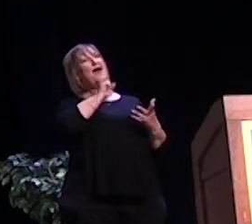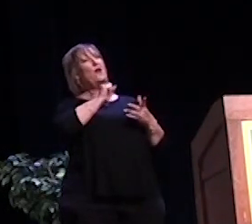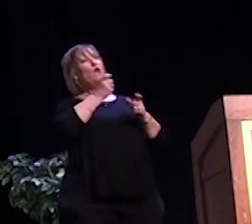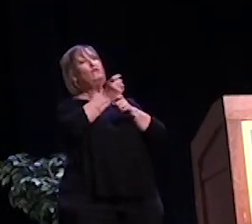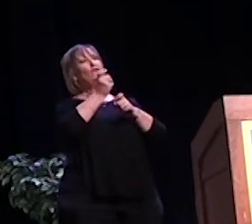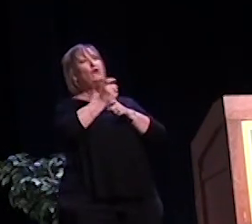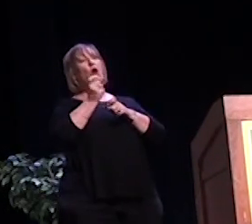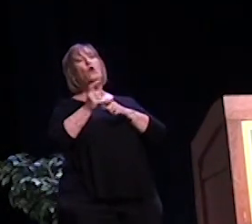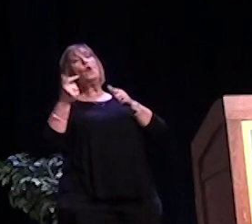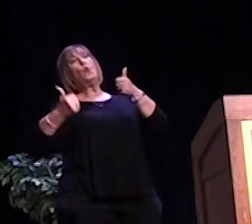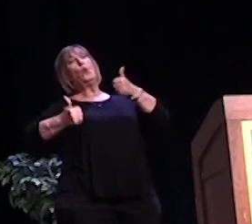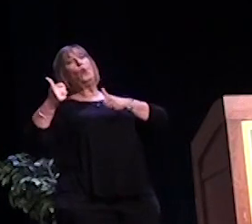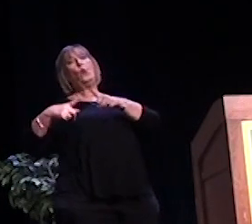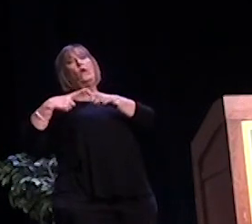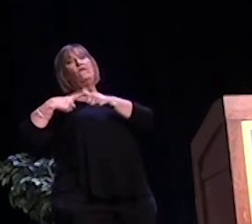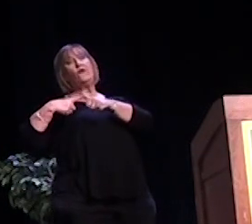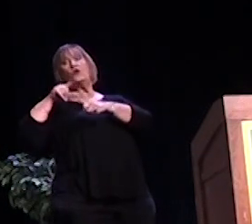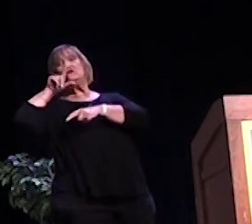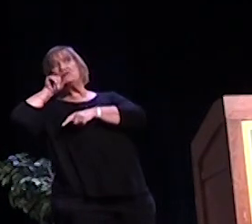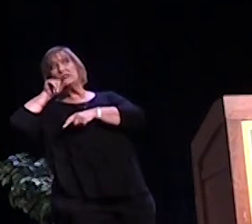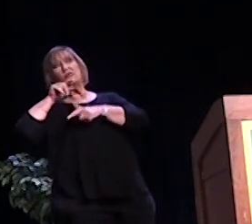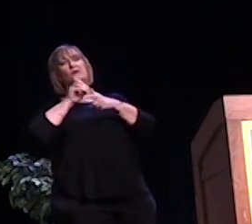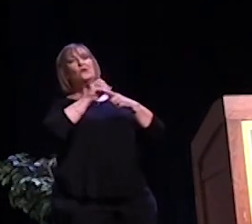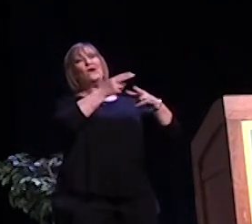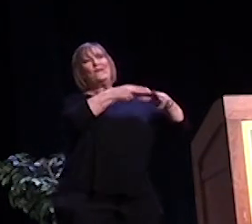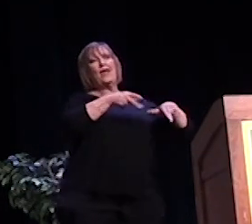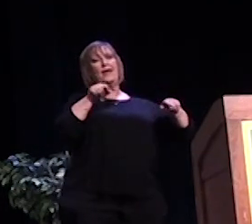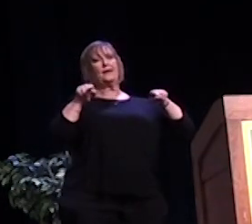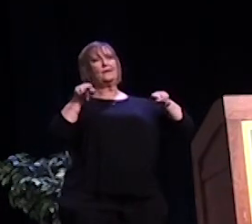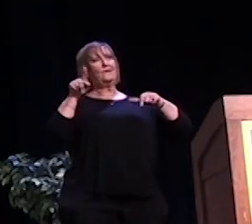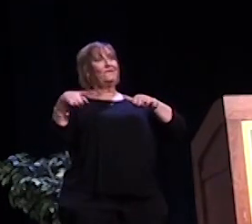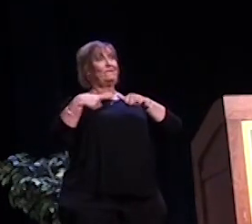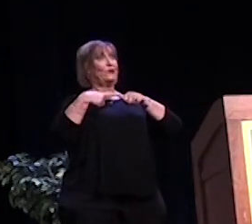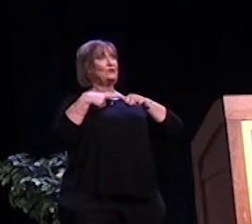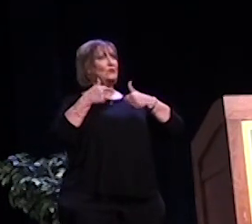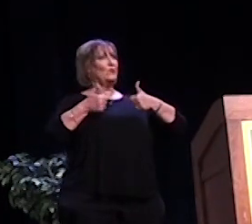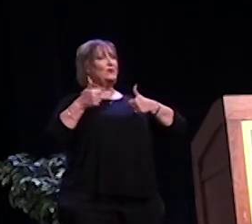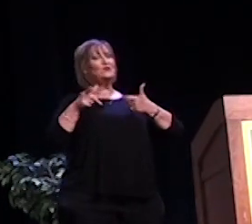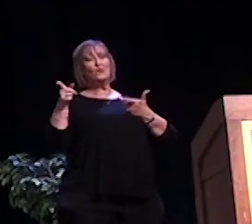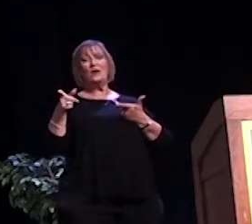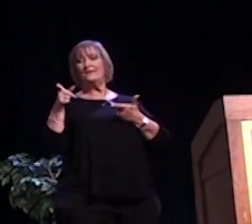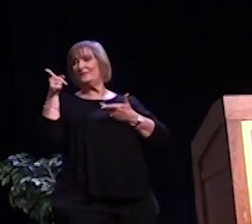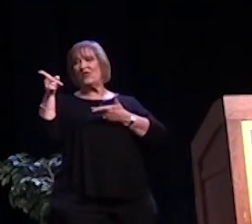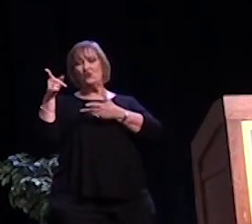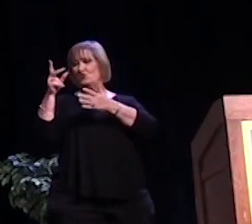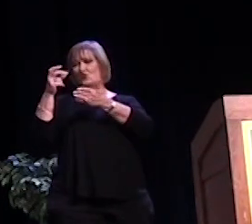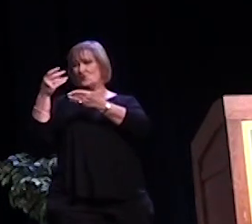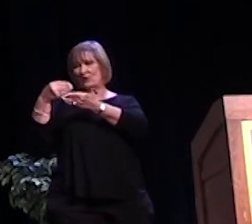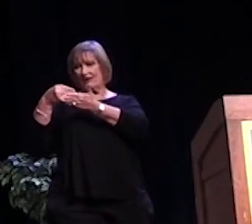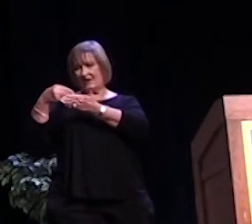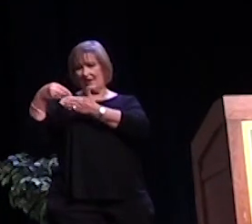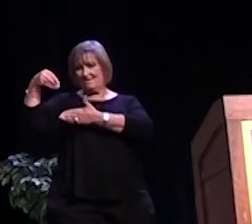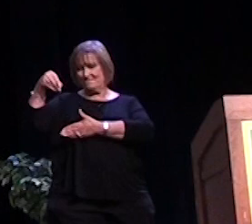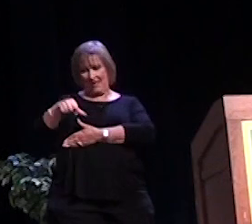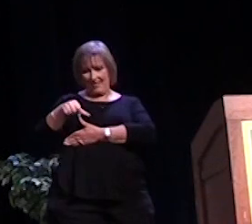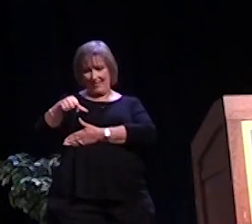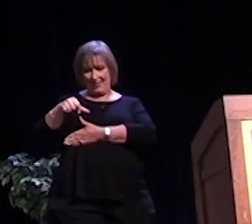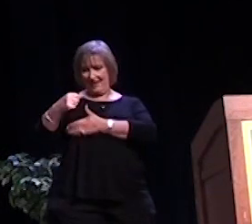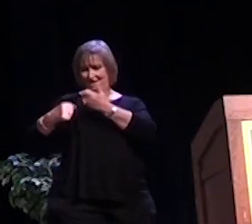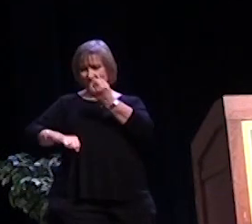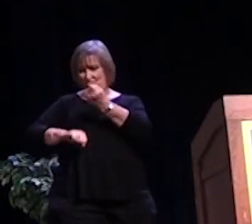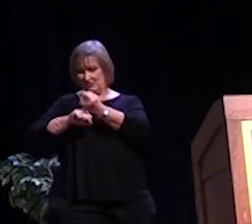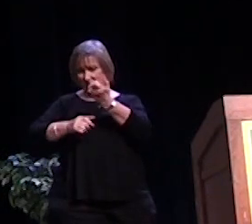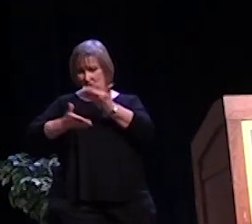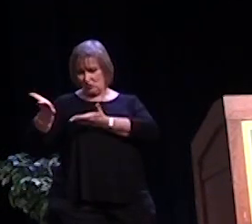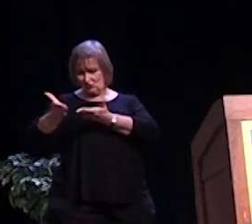can't get operating services until we have a building, and I can't build anything until my pro